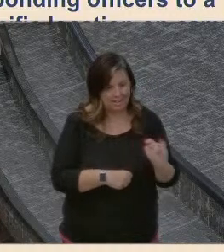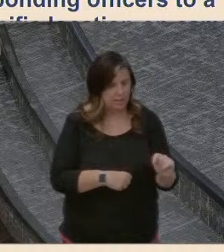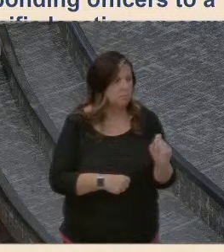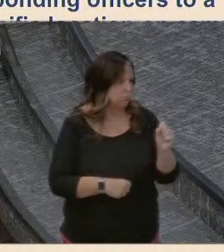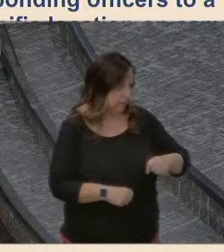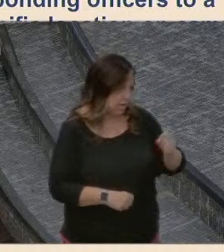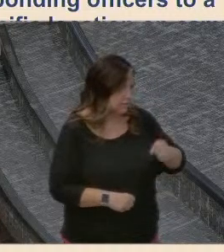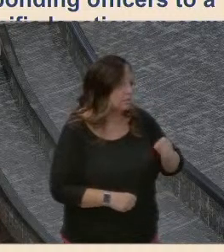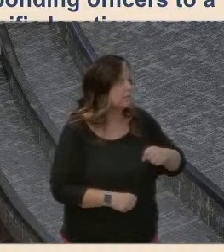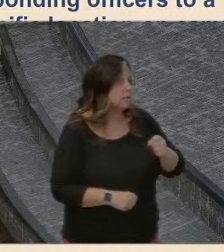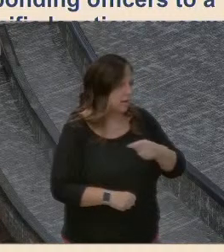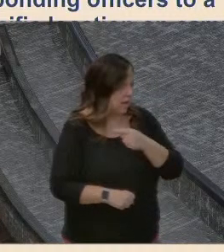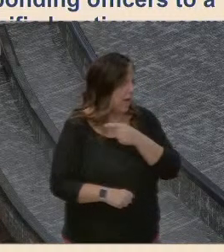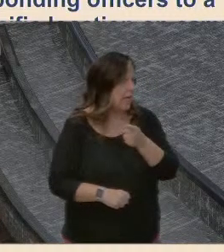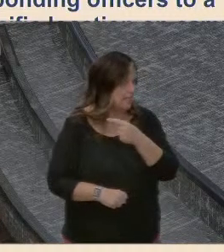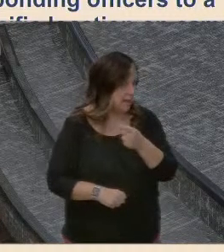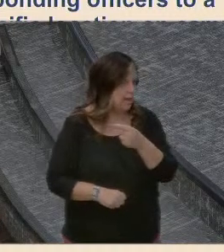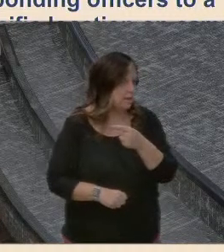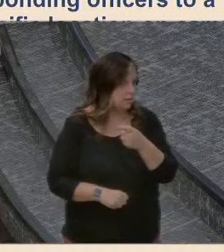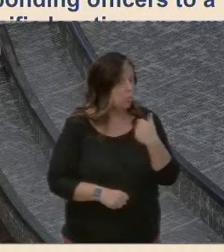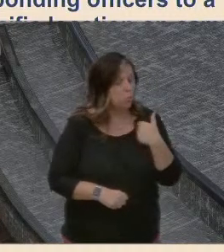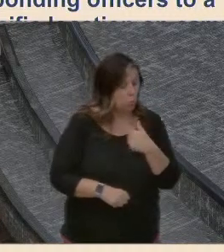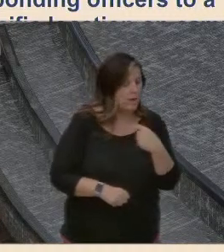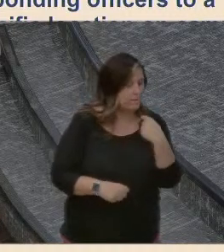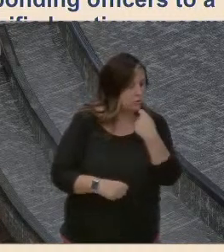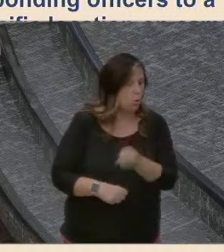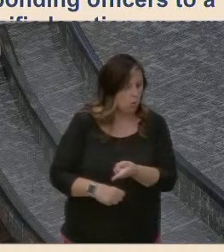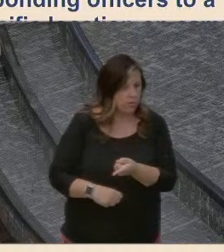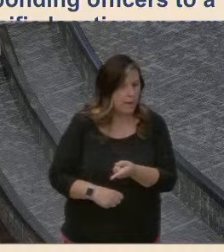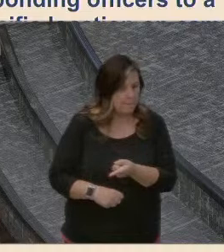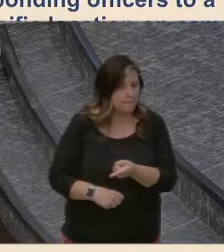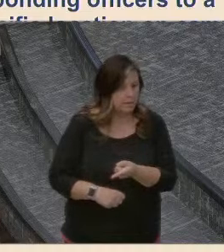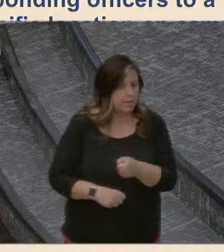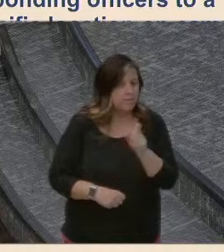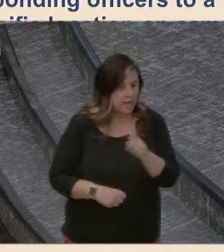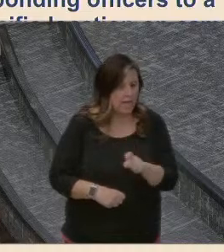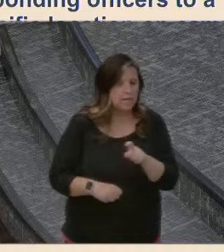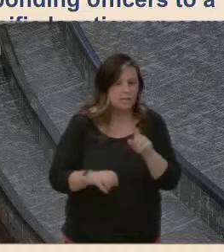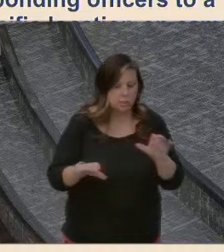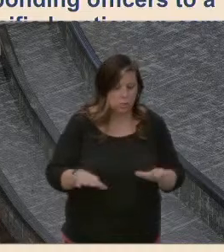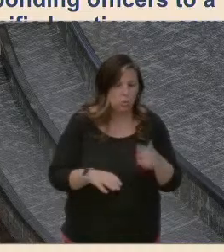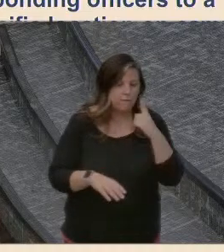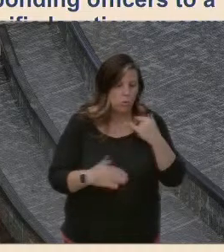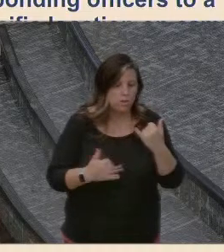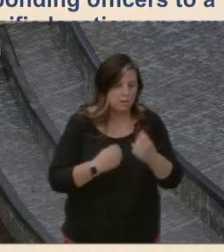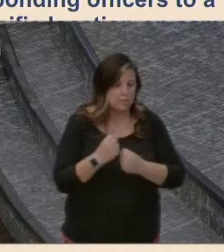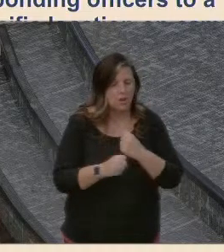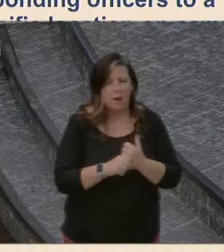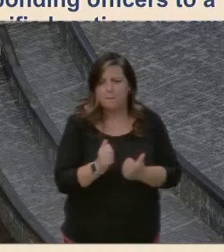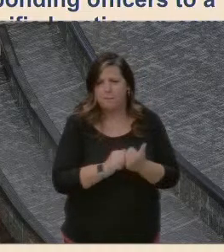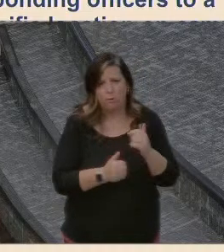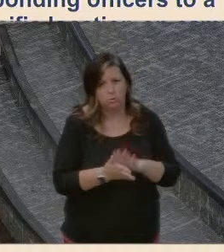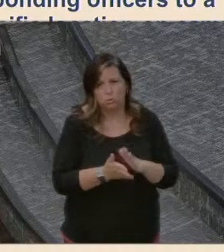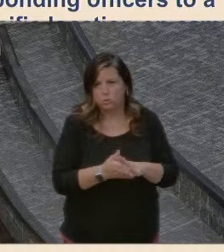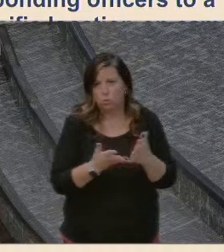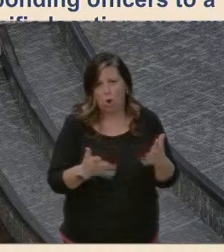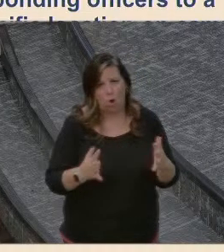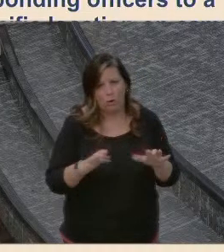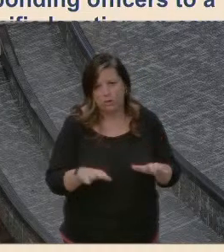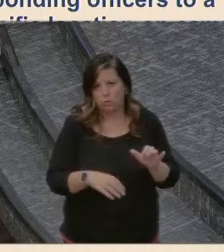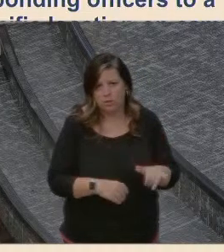been asked or told they shall do this for this school year. So most schools are already doing that, but